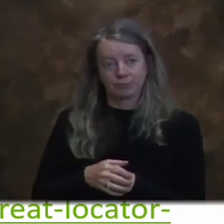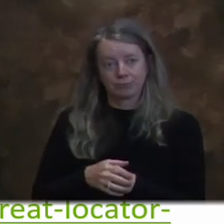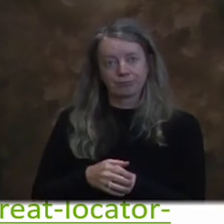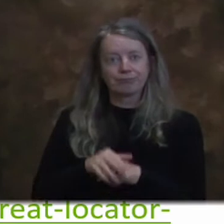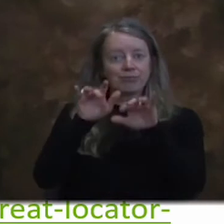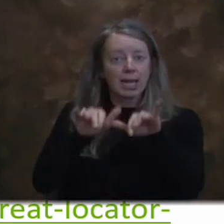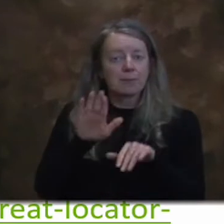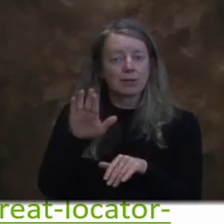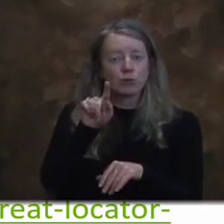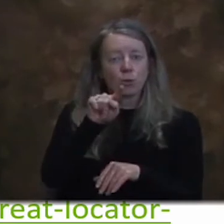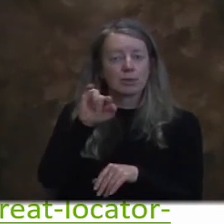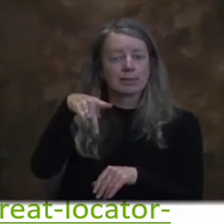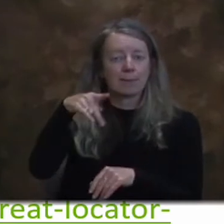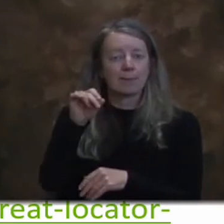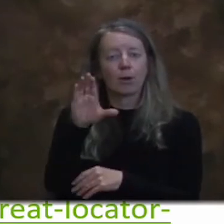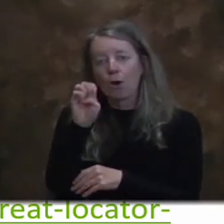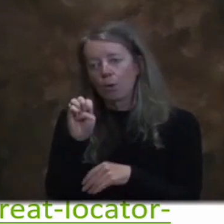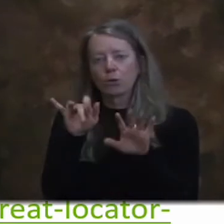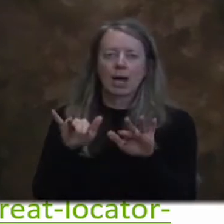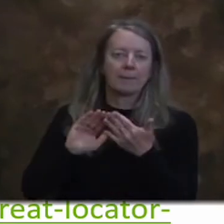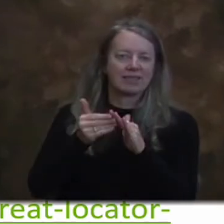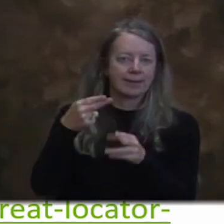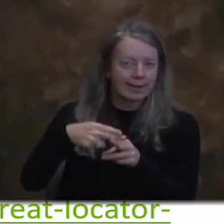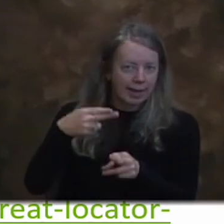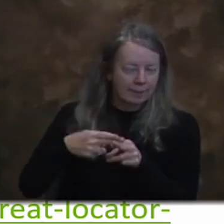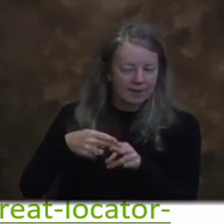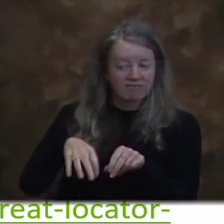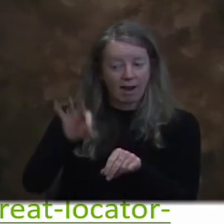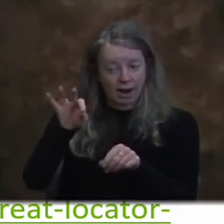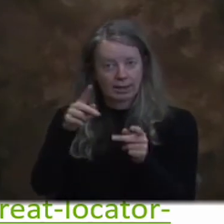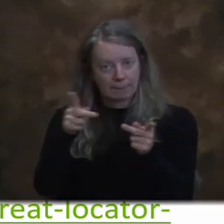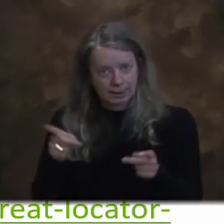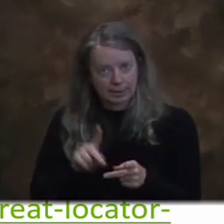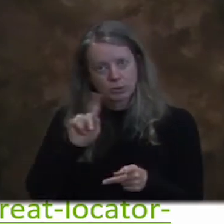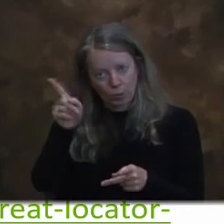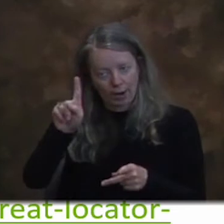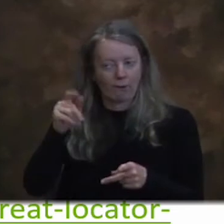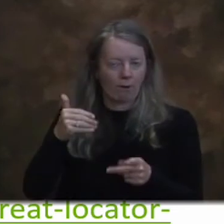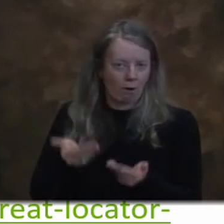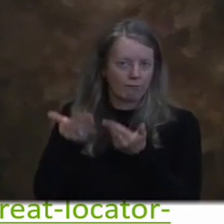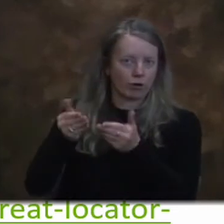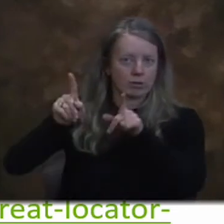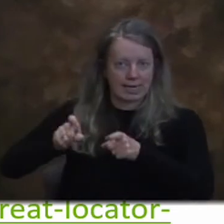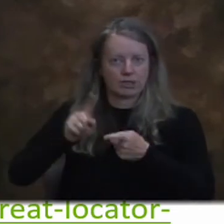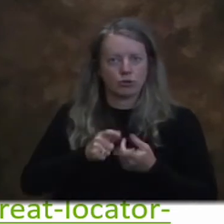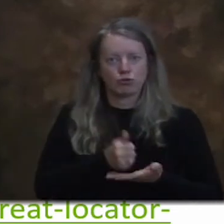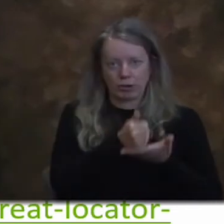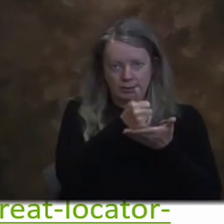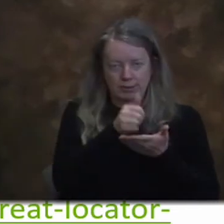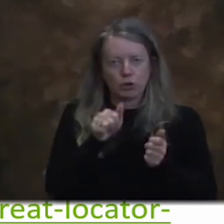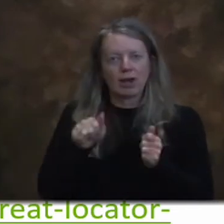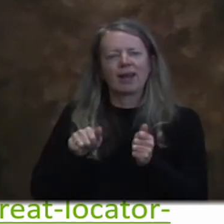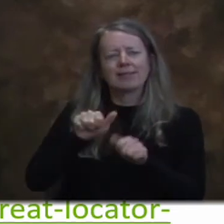zip code or your city and find a Test to Treat provider in your area. And you can even set what radius you want